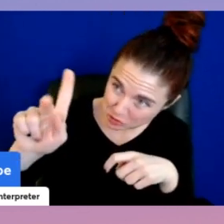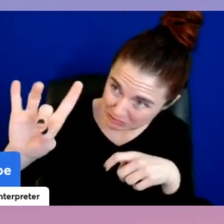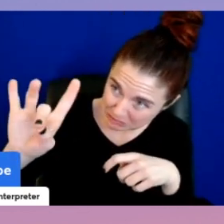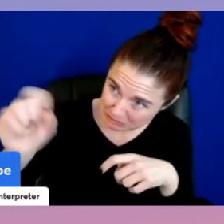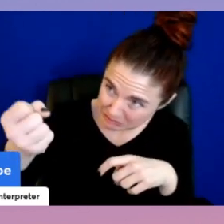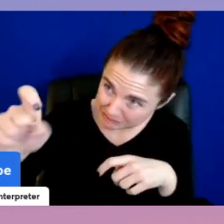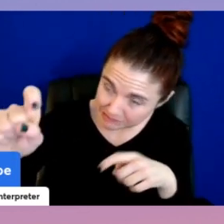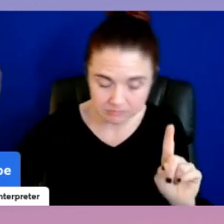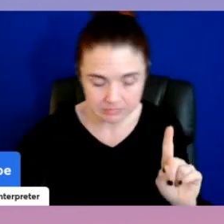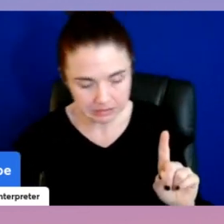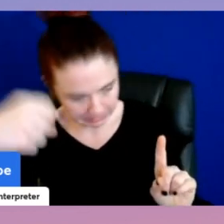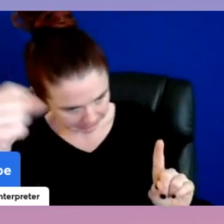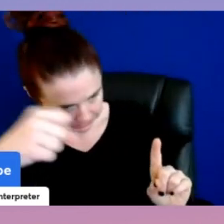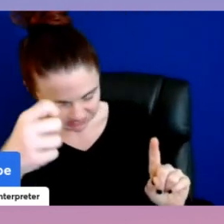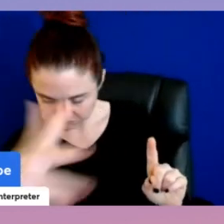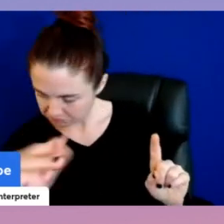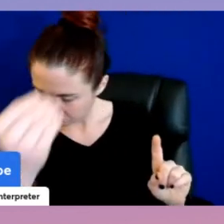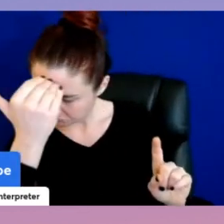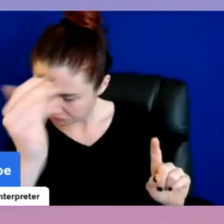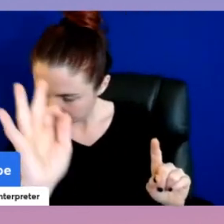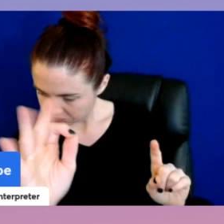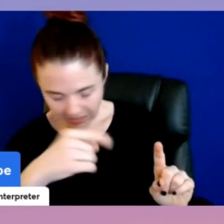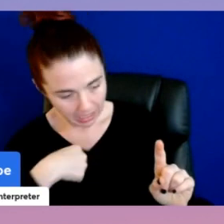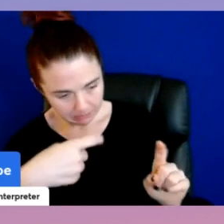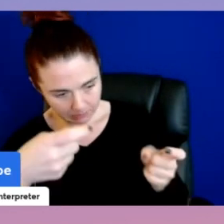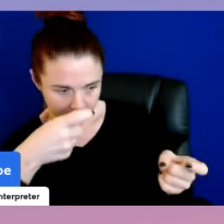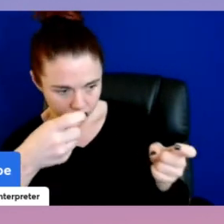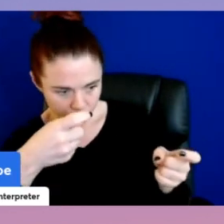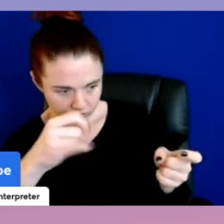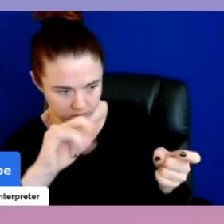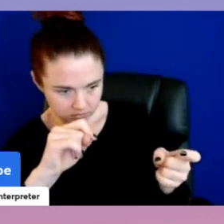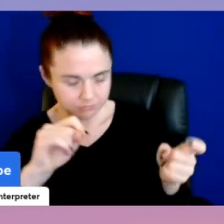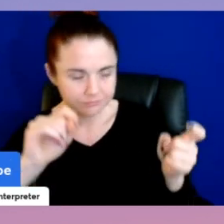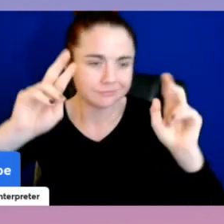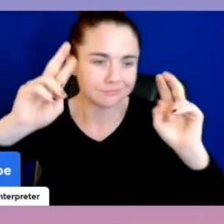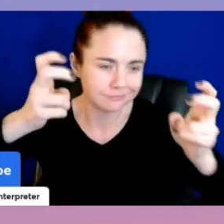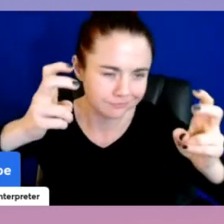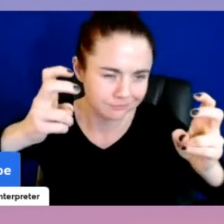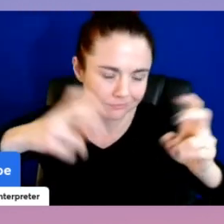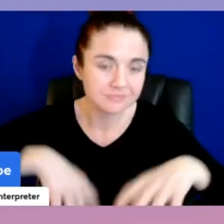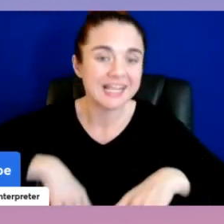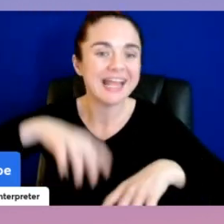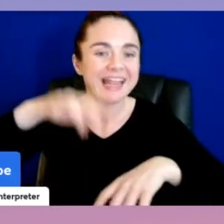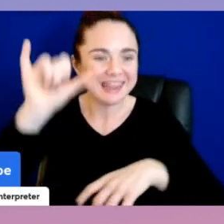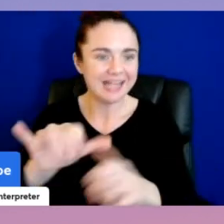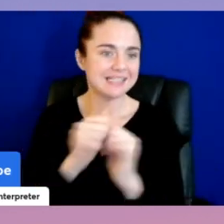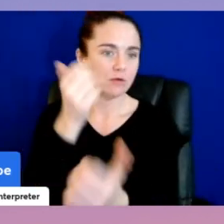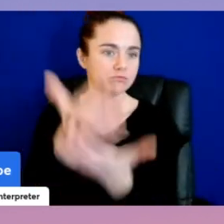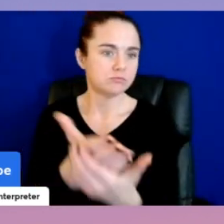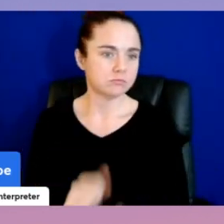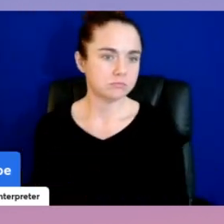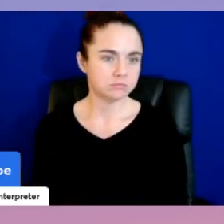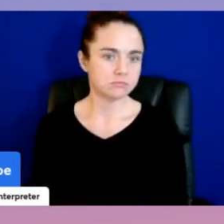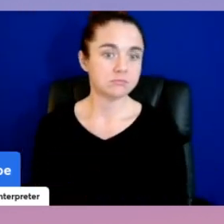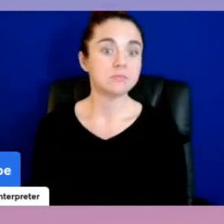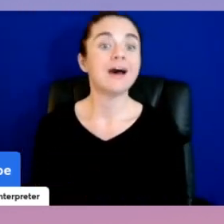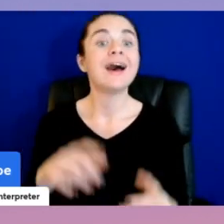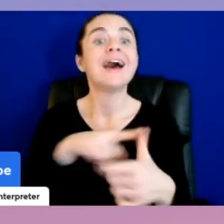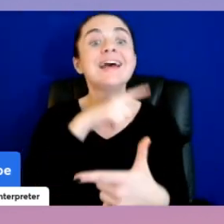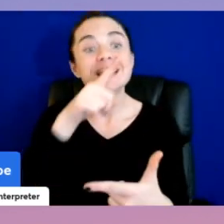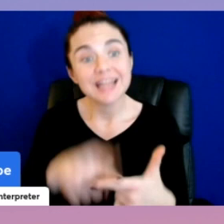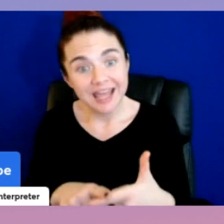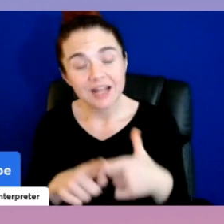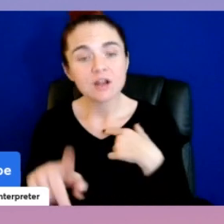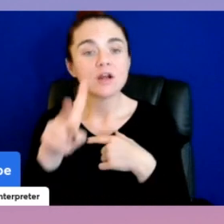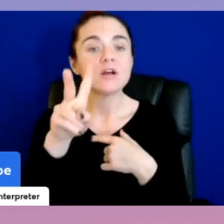back and say, yes, I know about it. It's under my management. And that is the authentication piece. Then what will happen is Vault will come